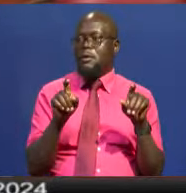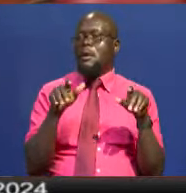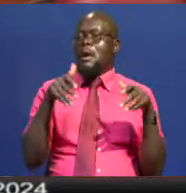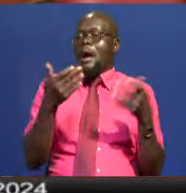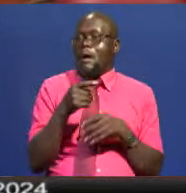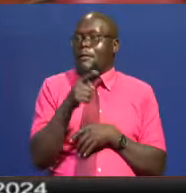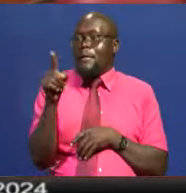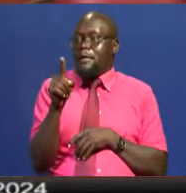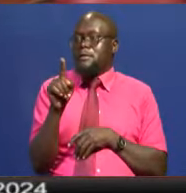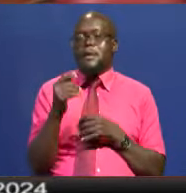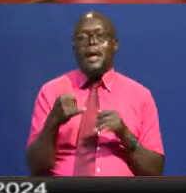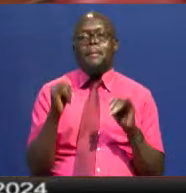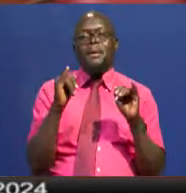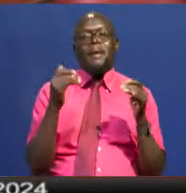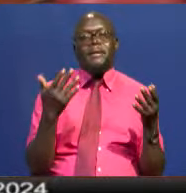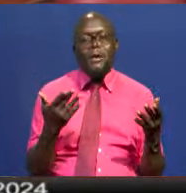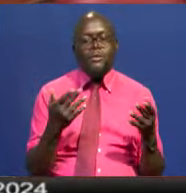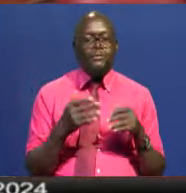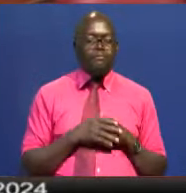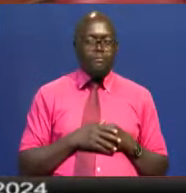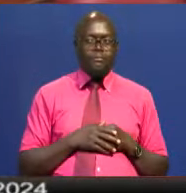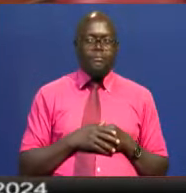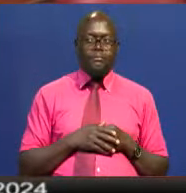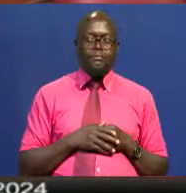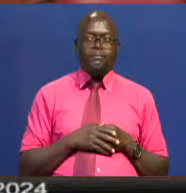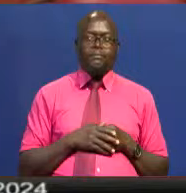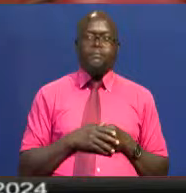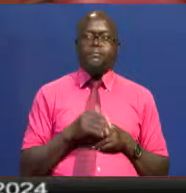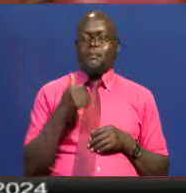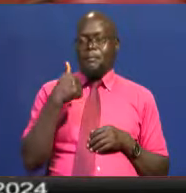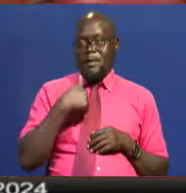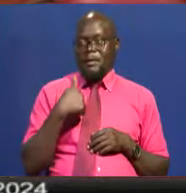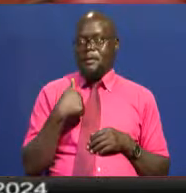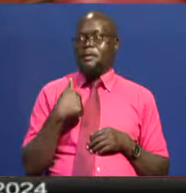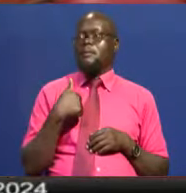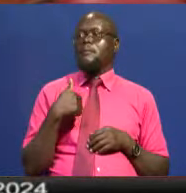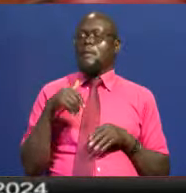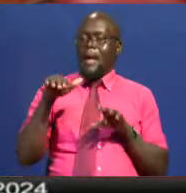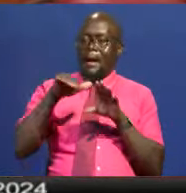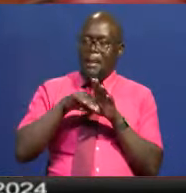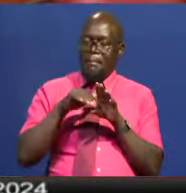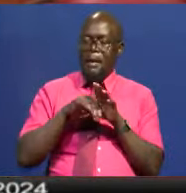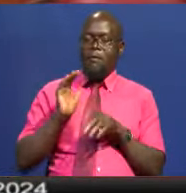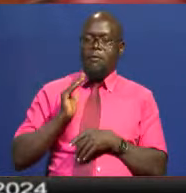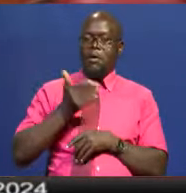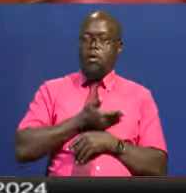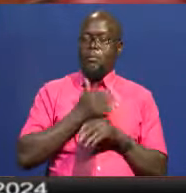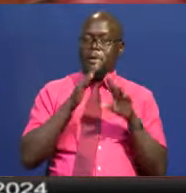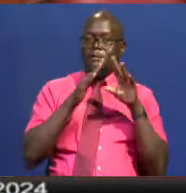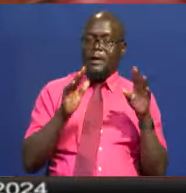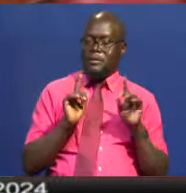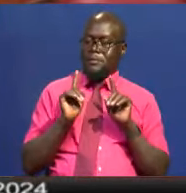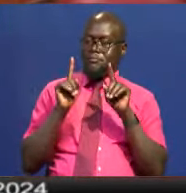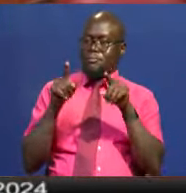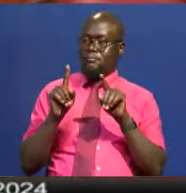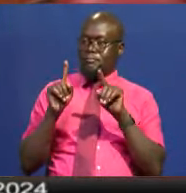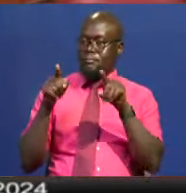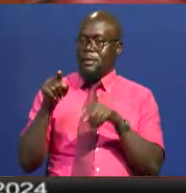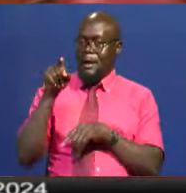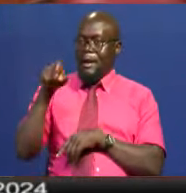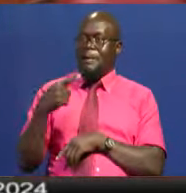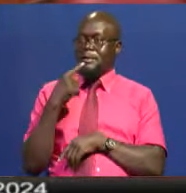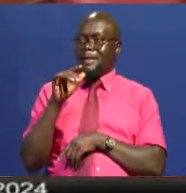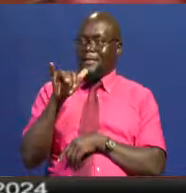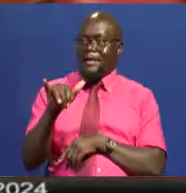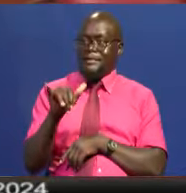how this is going to be implemented. I also happened to be in the housing committee, and we went around the country, and I must say